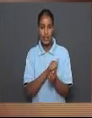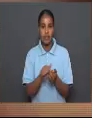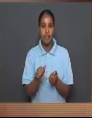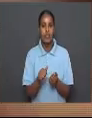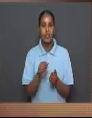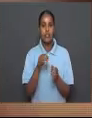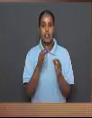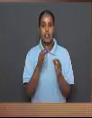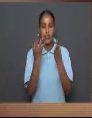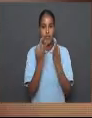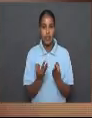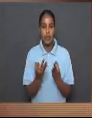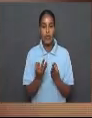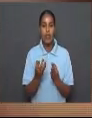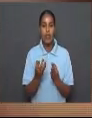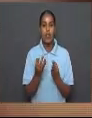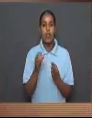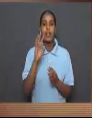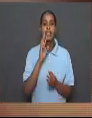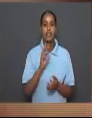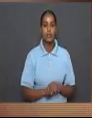in the form of water.